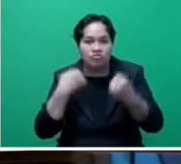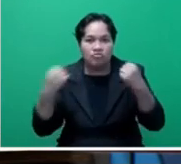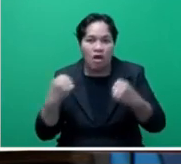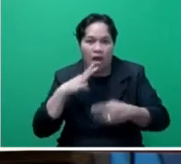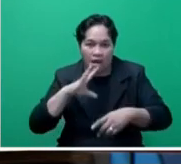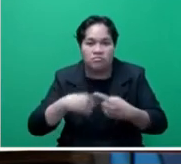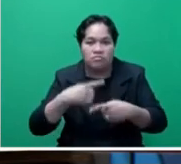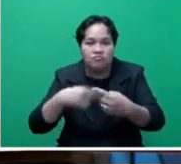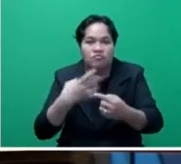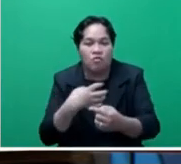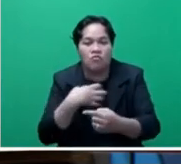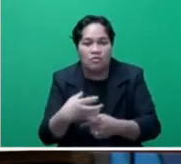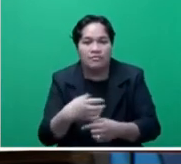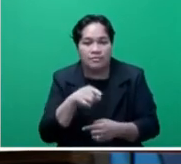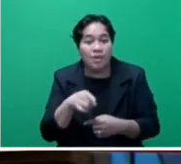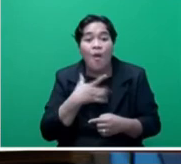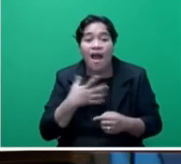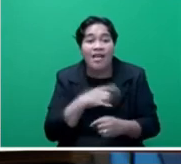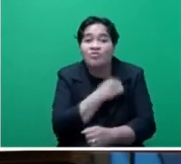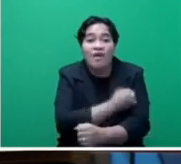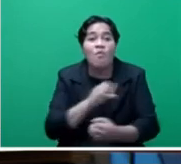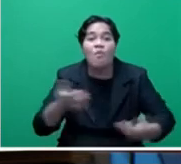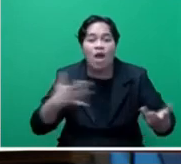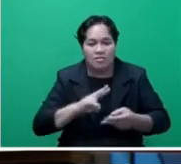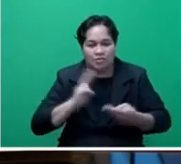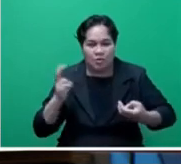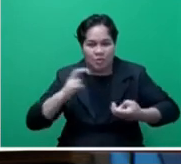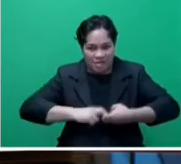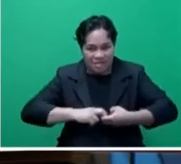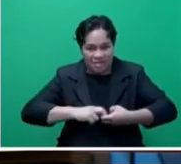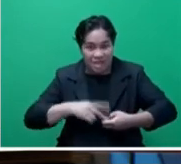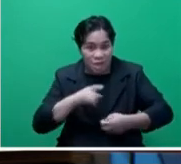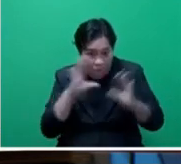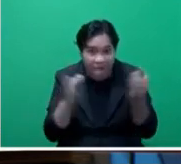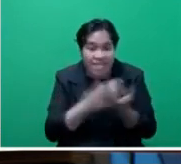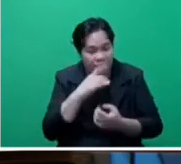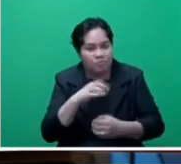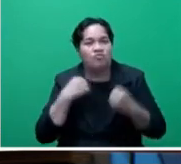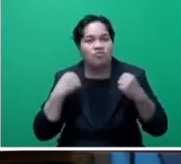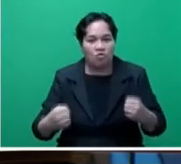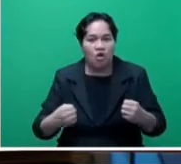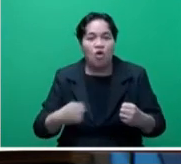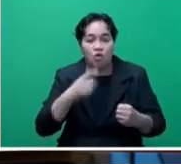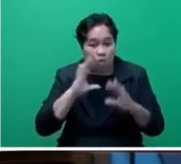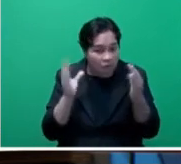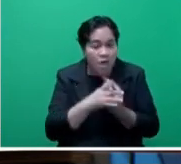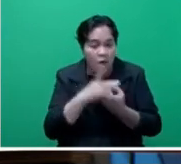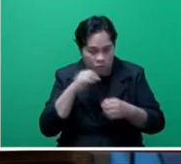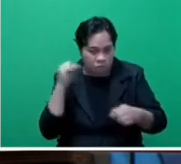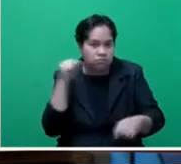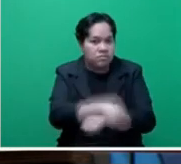our greatest strength lies in our unity. Together we are stronger. Together we conquer. Together we fight back